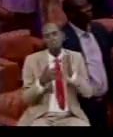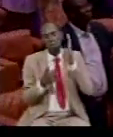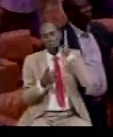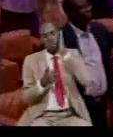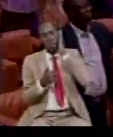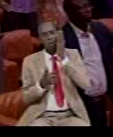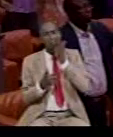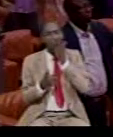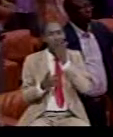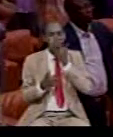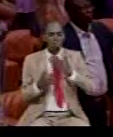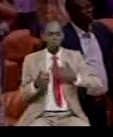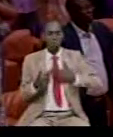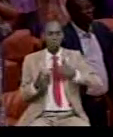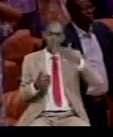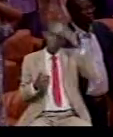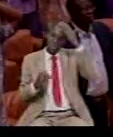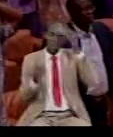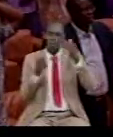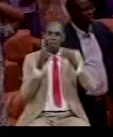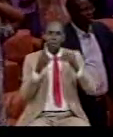will take place in your life today.